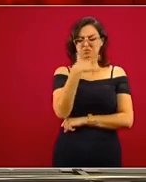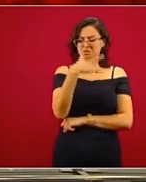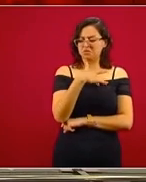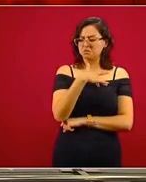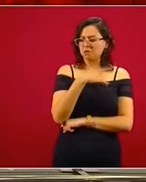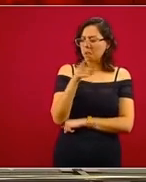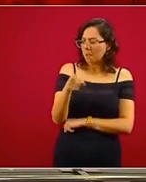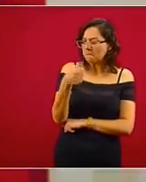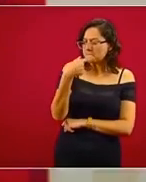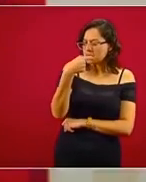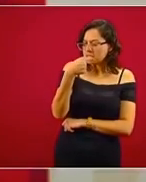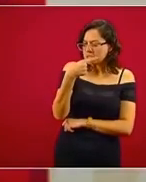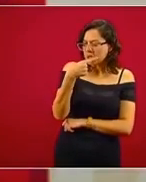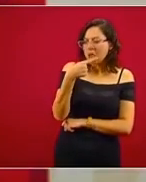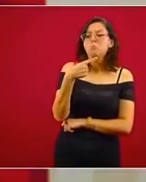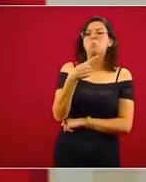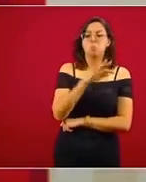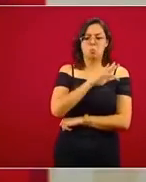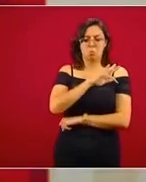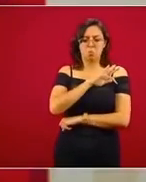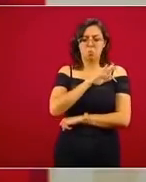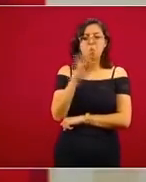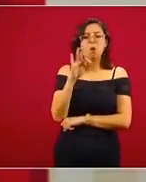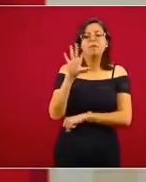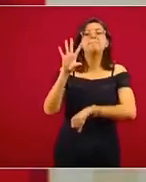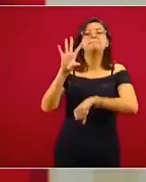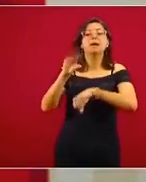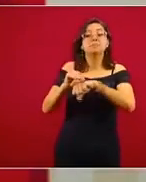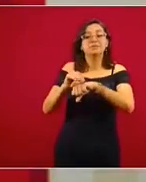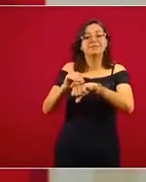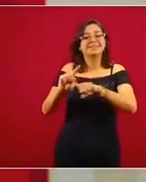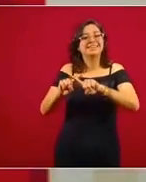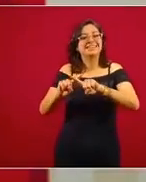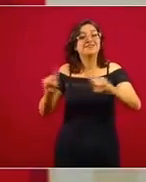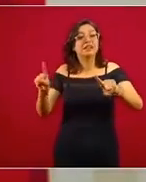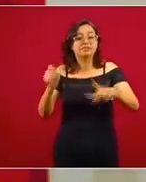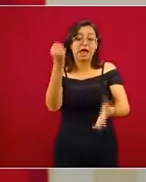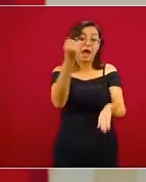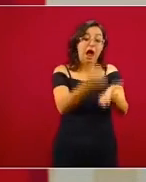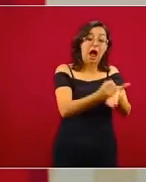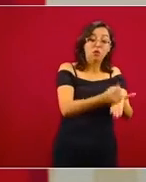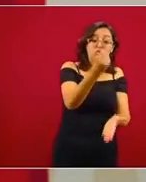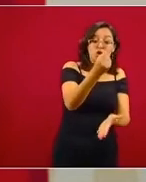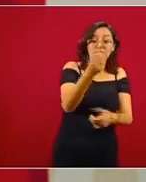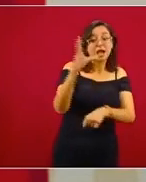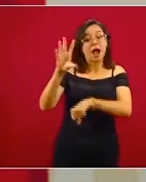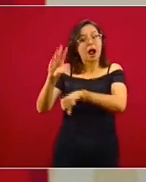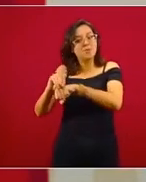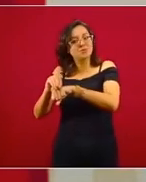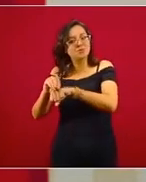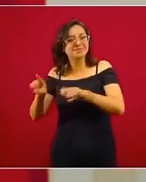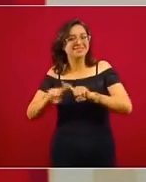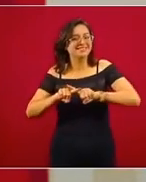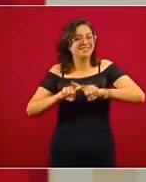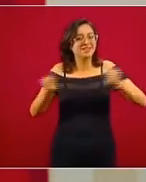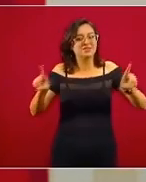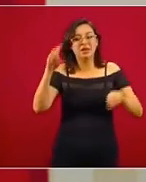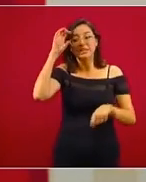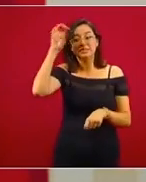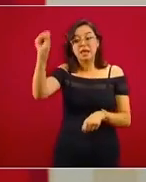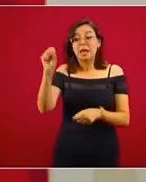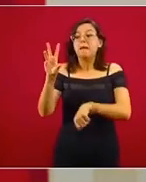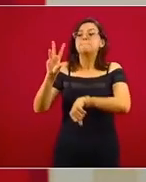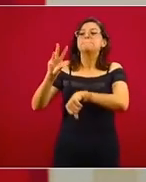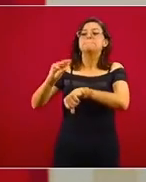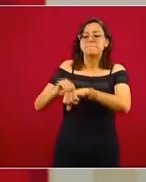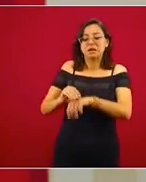podría recently, I think on autorizarlo Friday, y the no FDA aprobarlo, thought hay una pequeña perhaps they could distinción en ello, authorize that, para not su uso approve durante it. There's a la